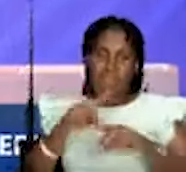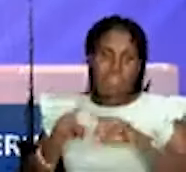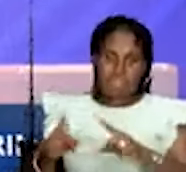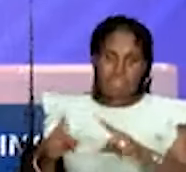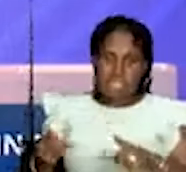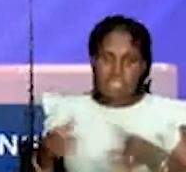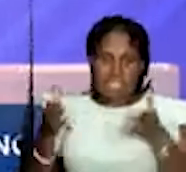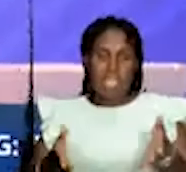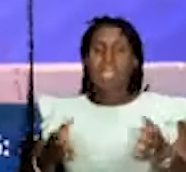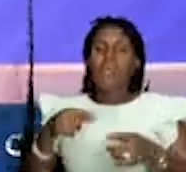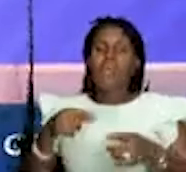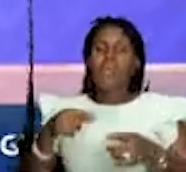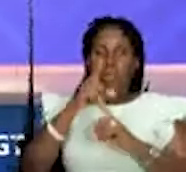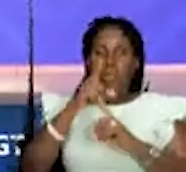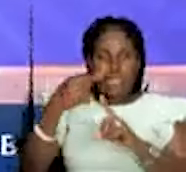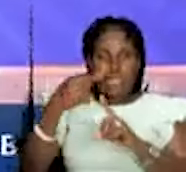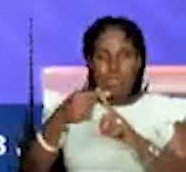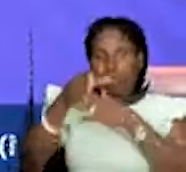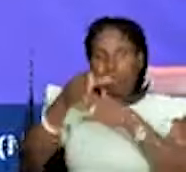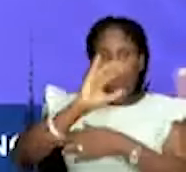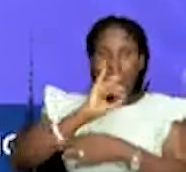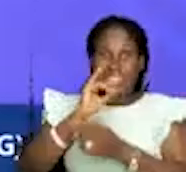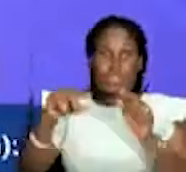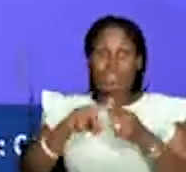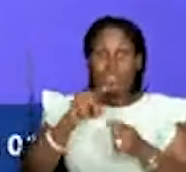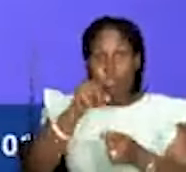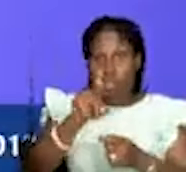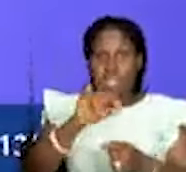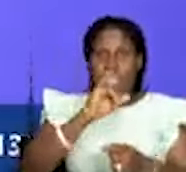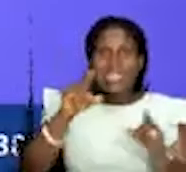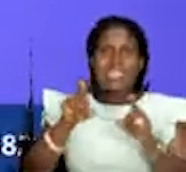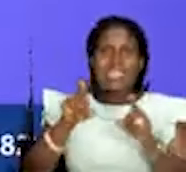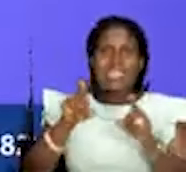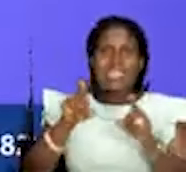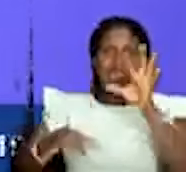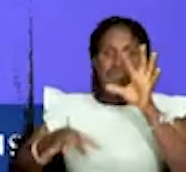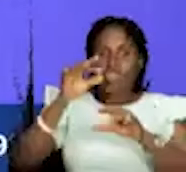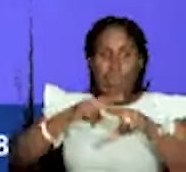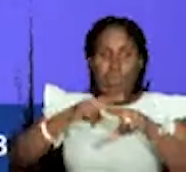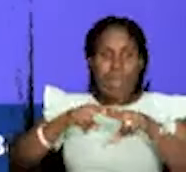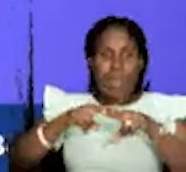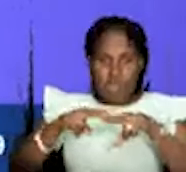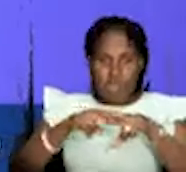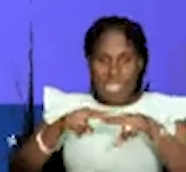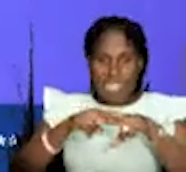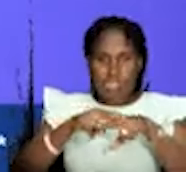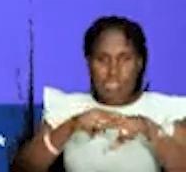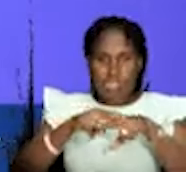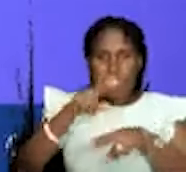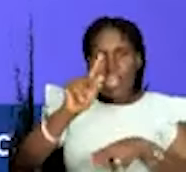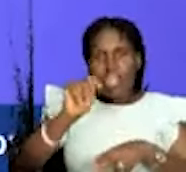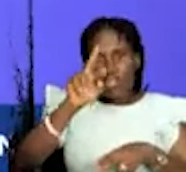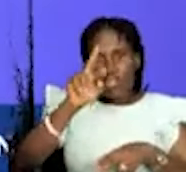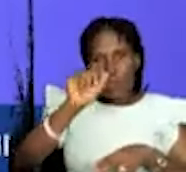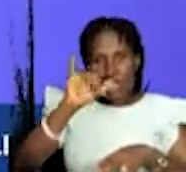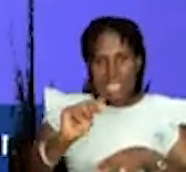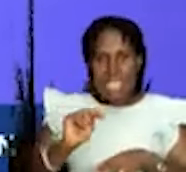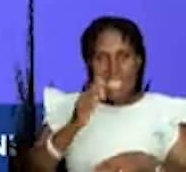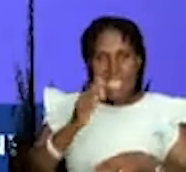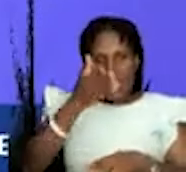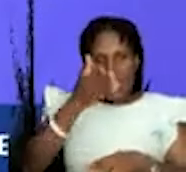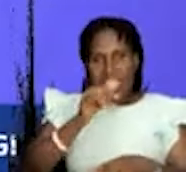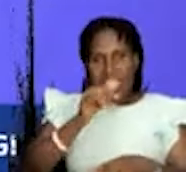Word of God is coming to you, it's like a spiritual tray. In it is healing. In it is wisdom. In it is